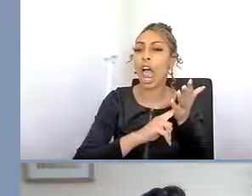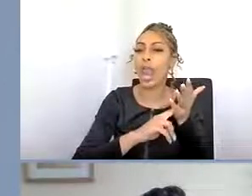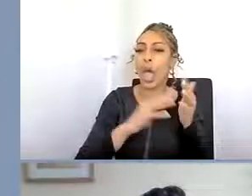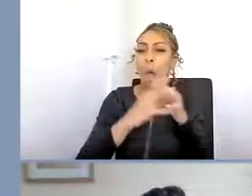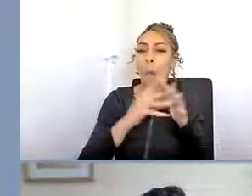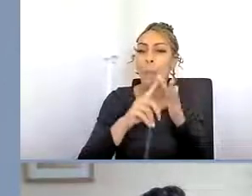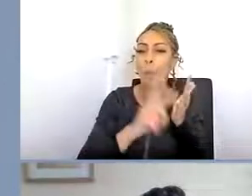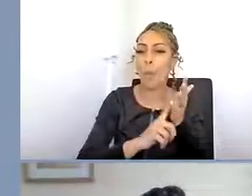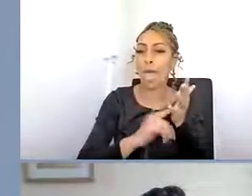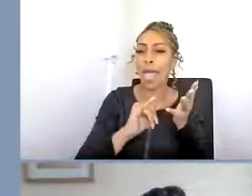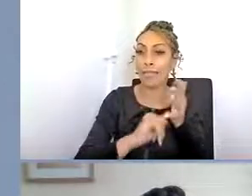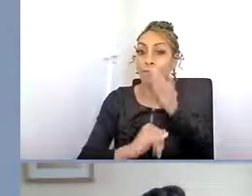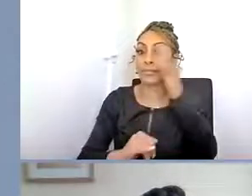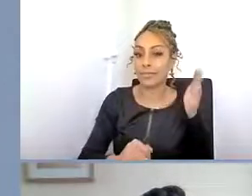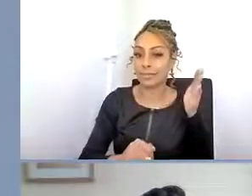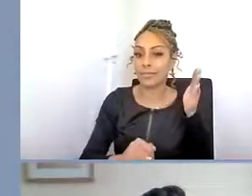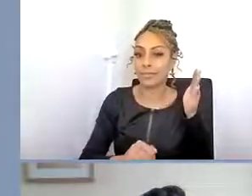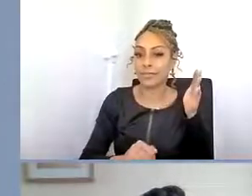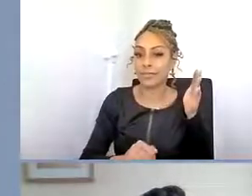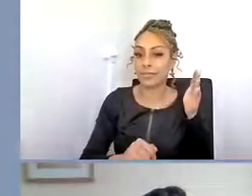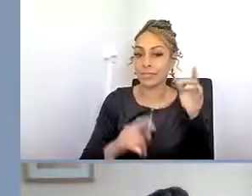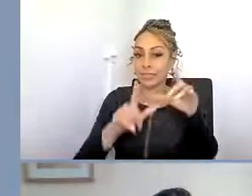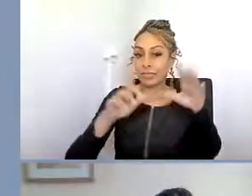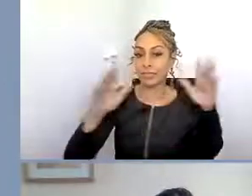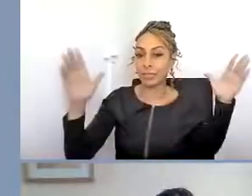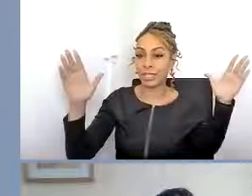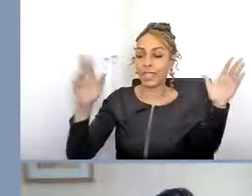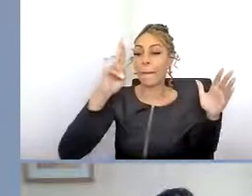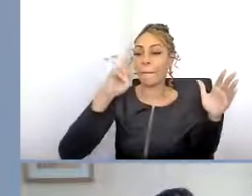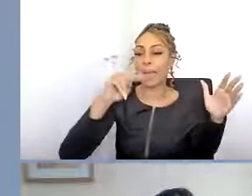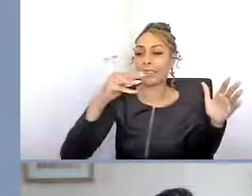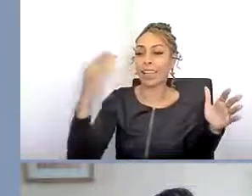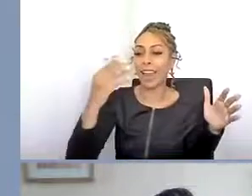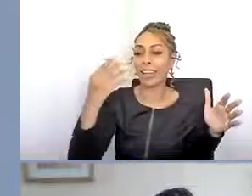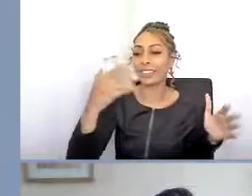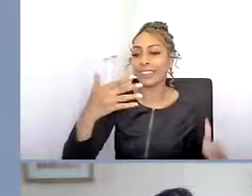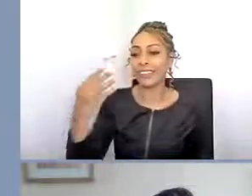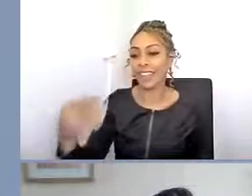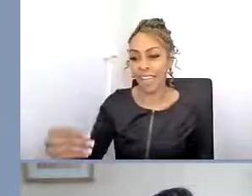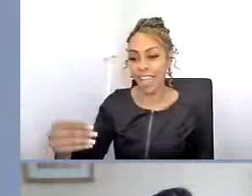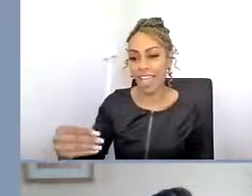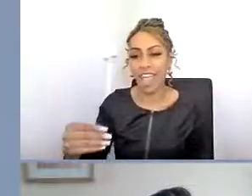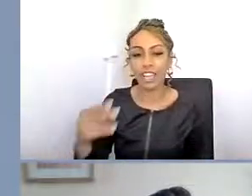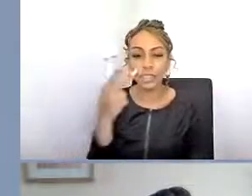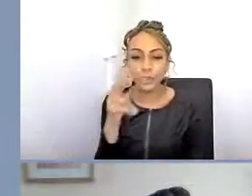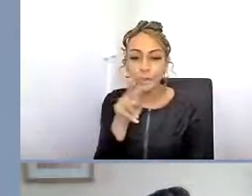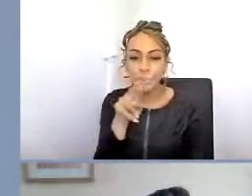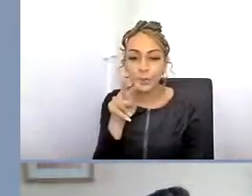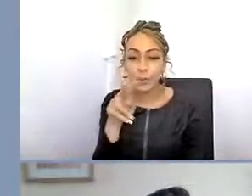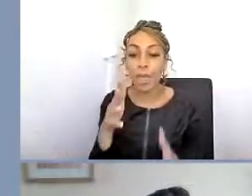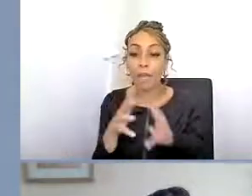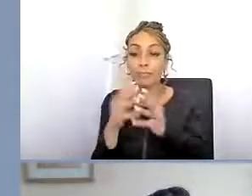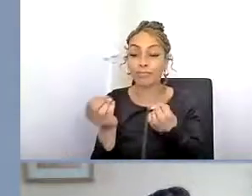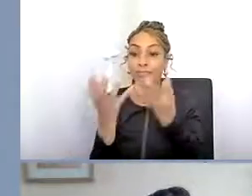side, Near and Far, which was painted in 1959, and the two rather sort of brightly coloured